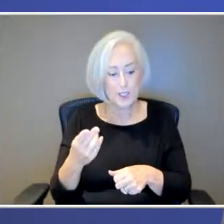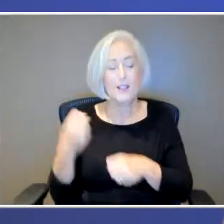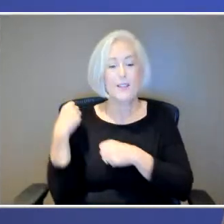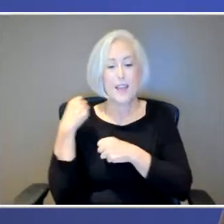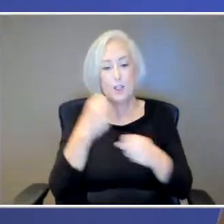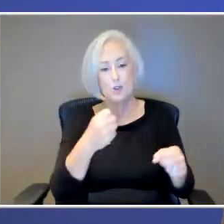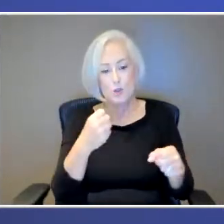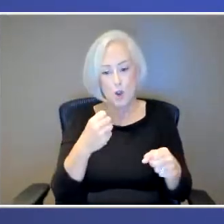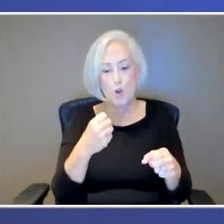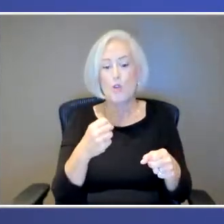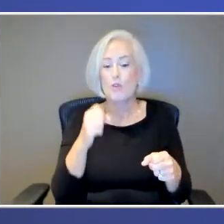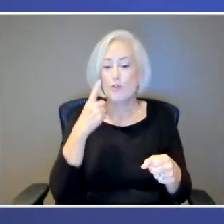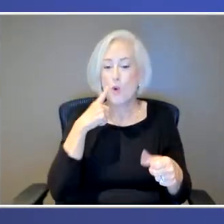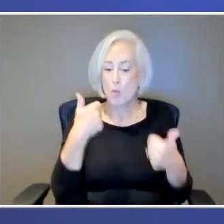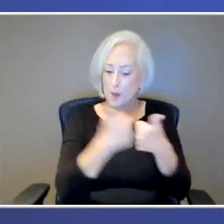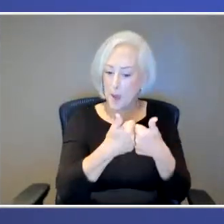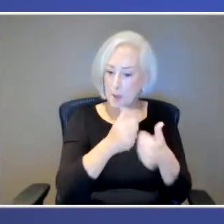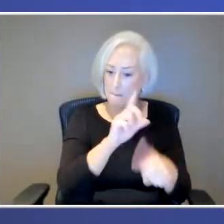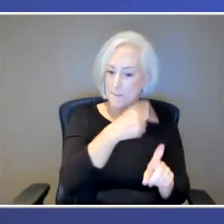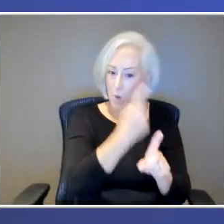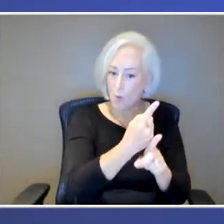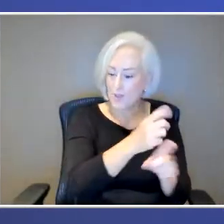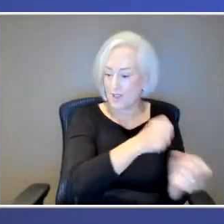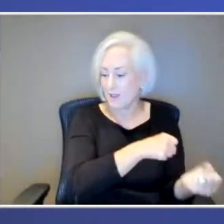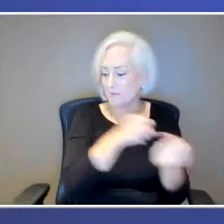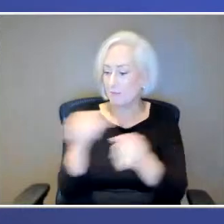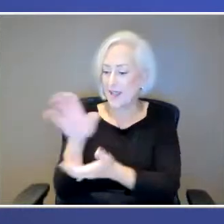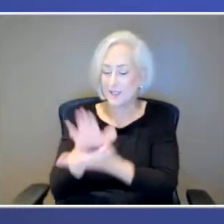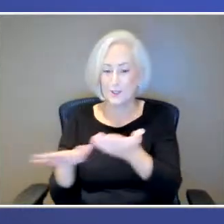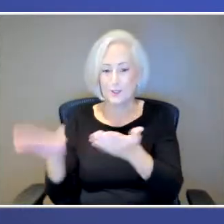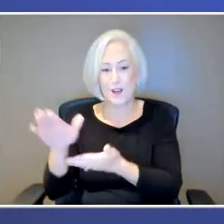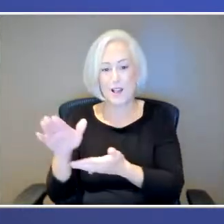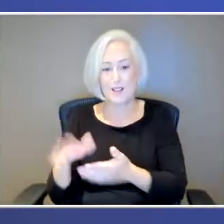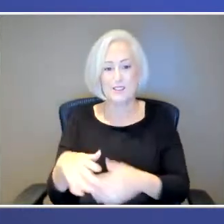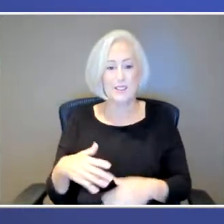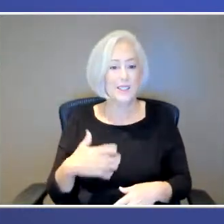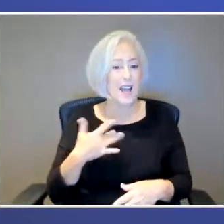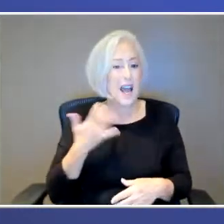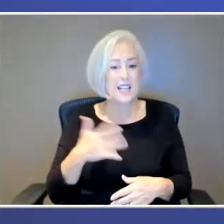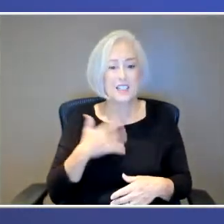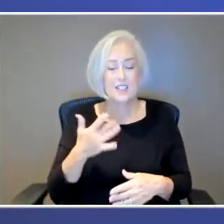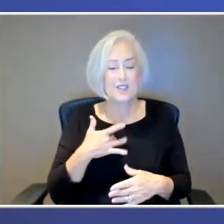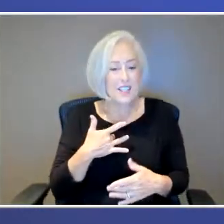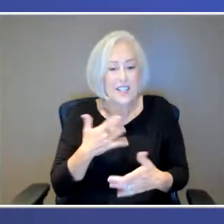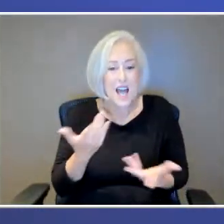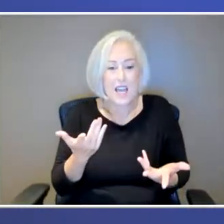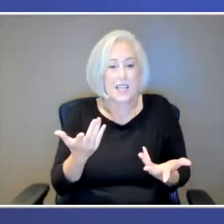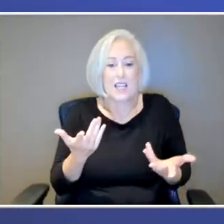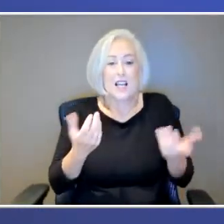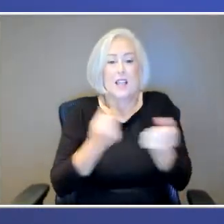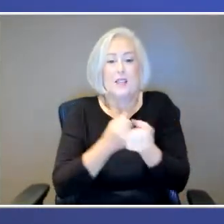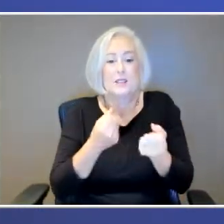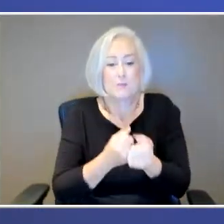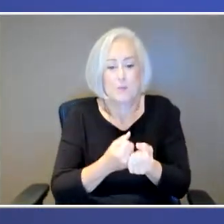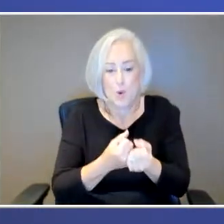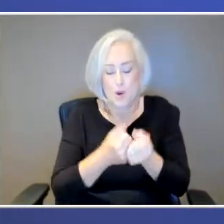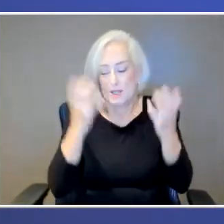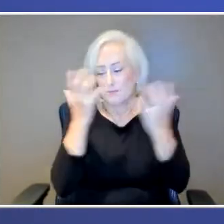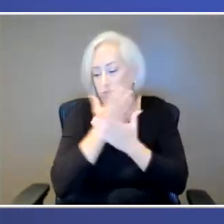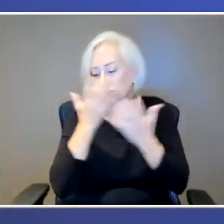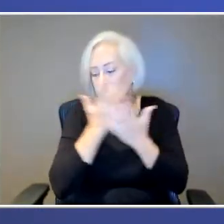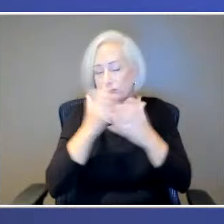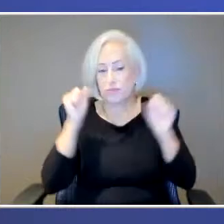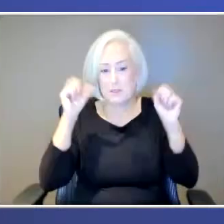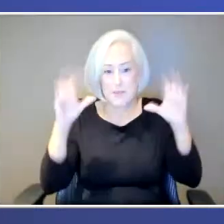like the outpouring of support is so, I feel, critical when somebody's going through a diagnosis like this.